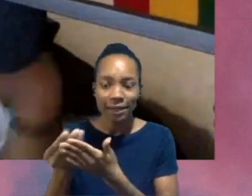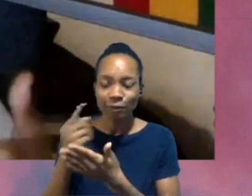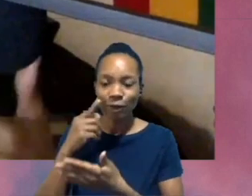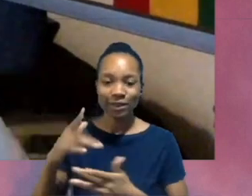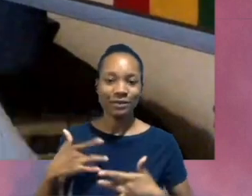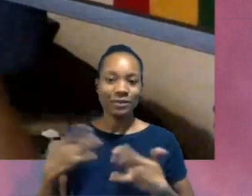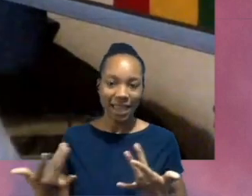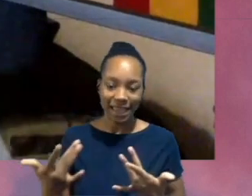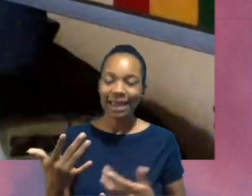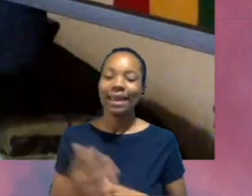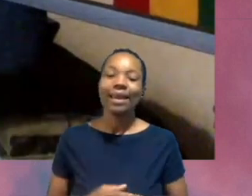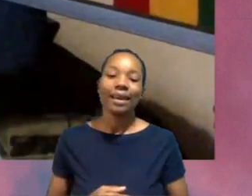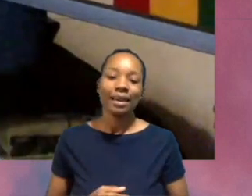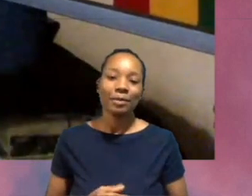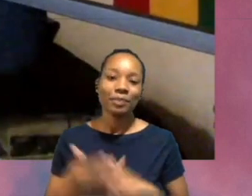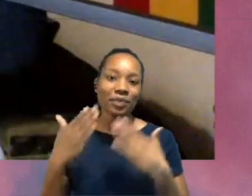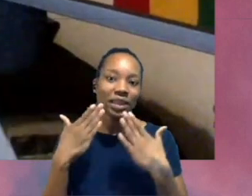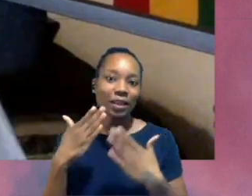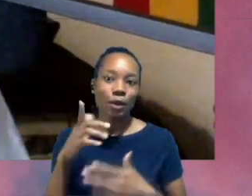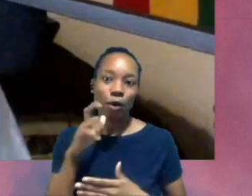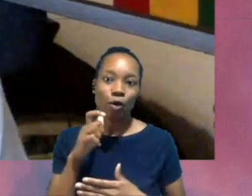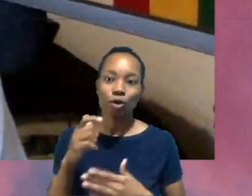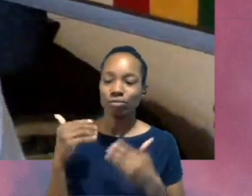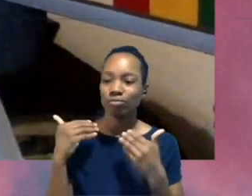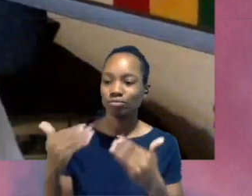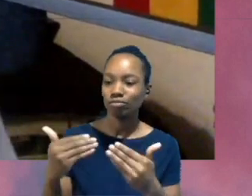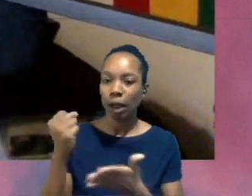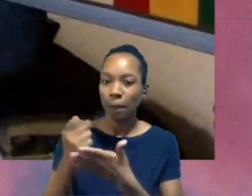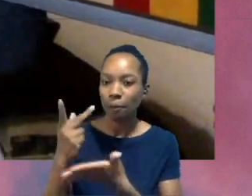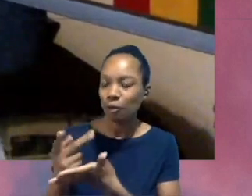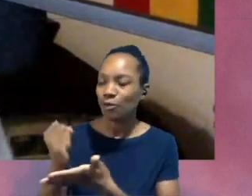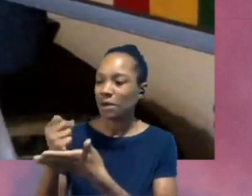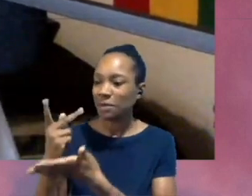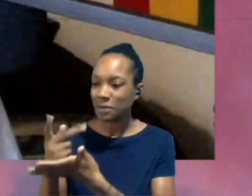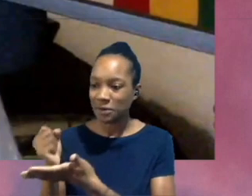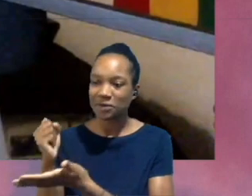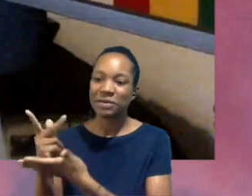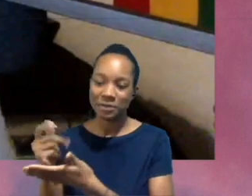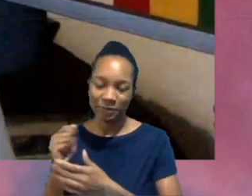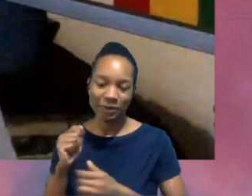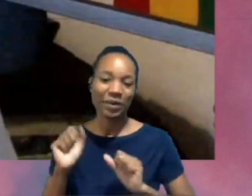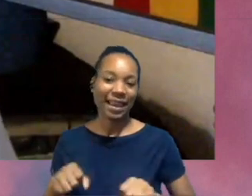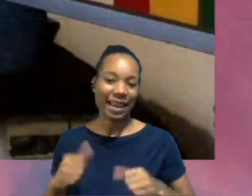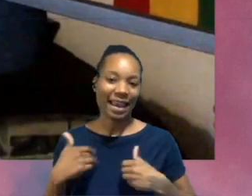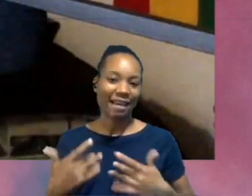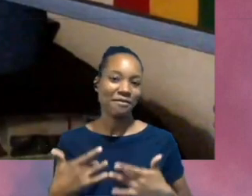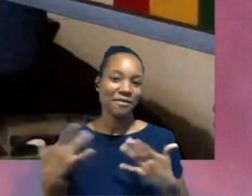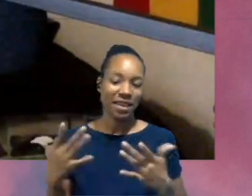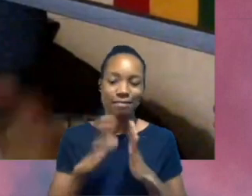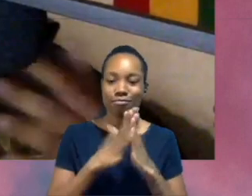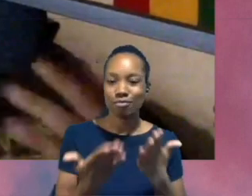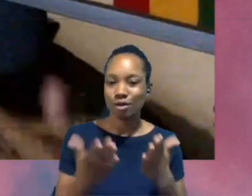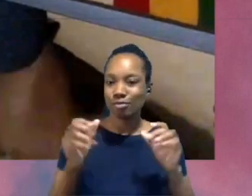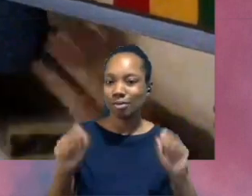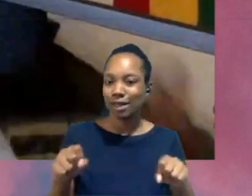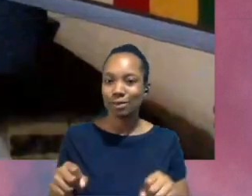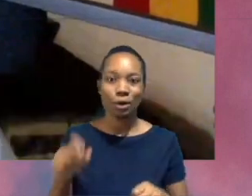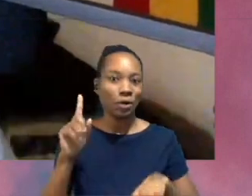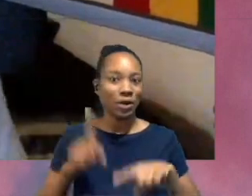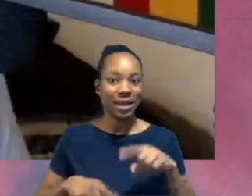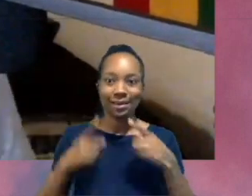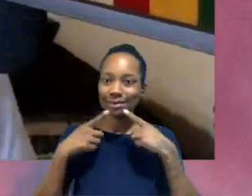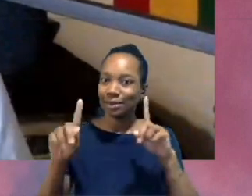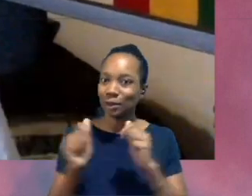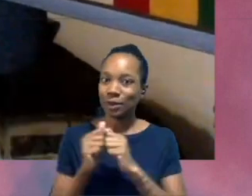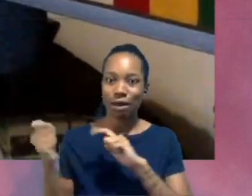for pushing all the buttons, giving us the green light and the thumbs up to make it happen. We would not be able to have done it without all of the folks I just mentioned, as well as the homies, the